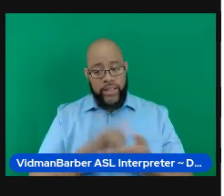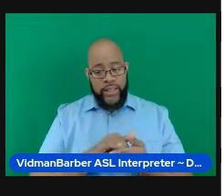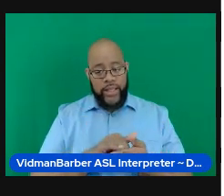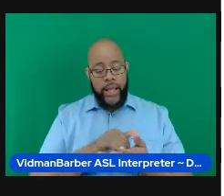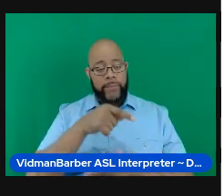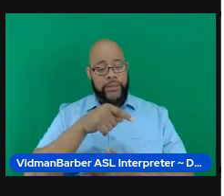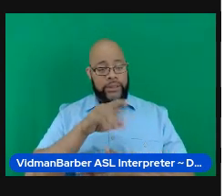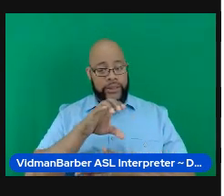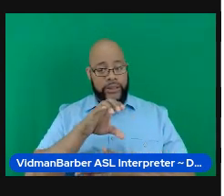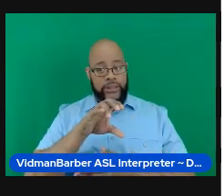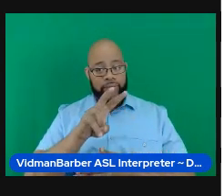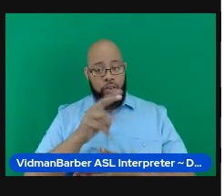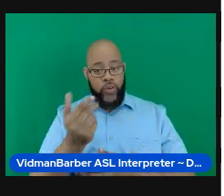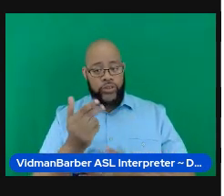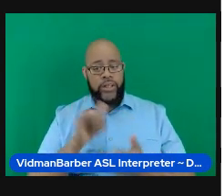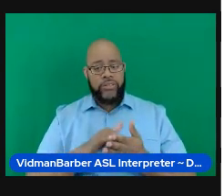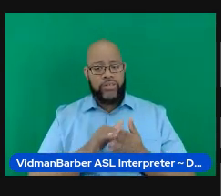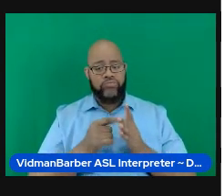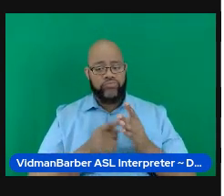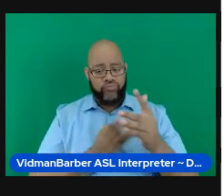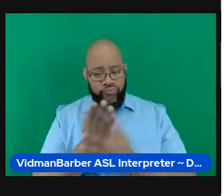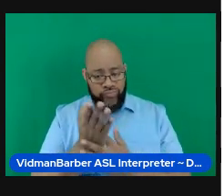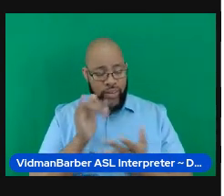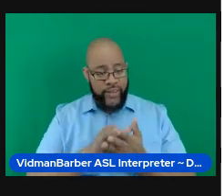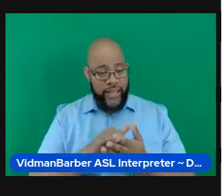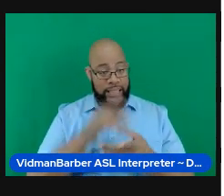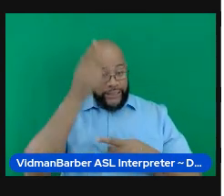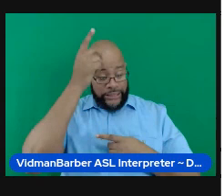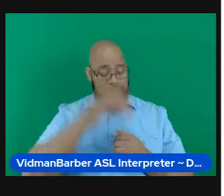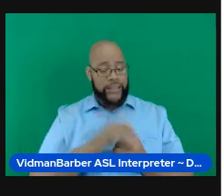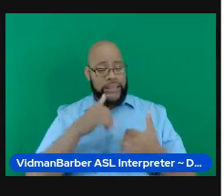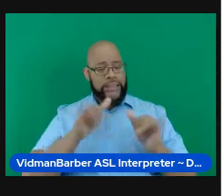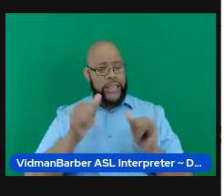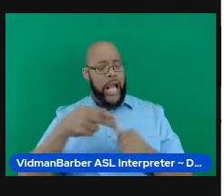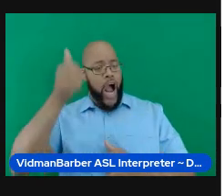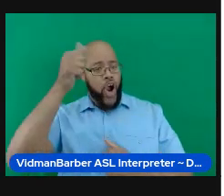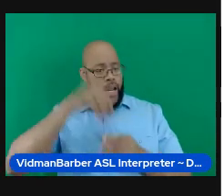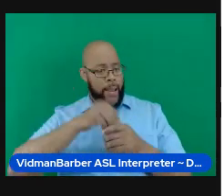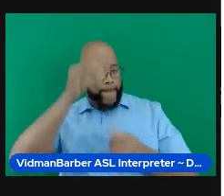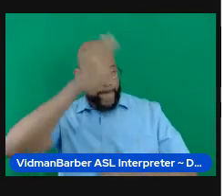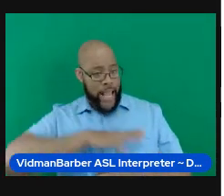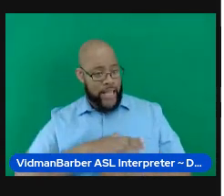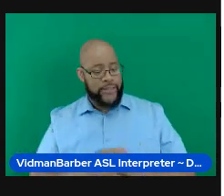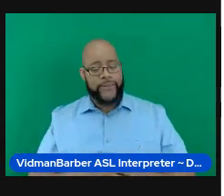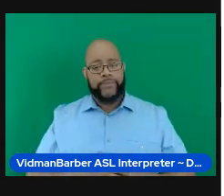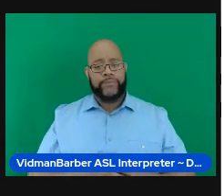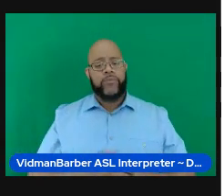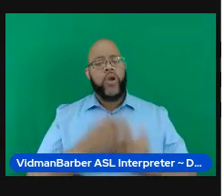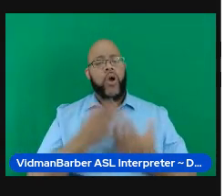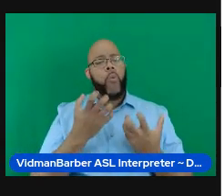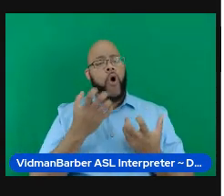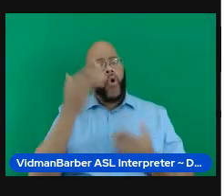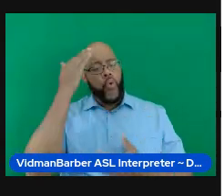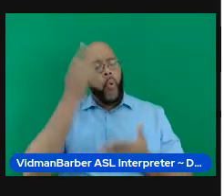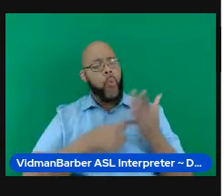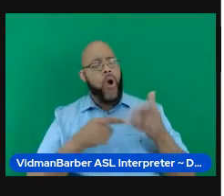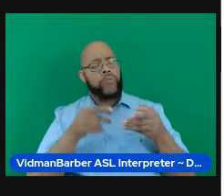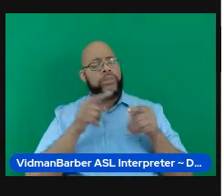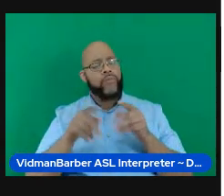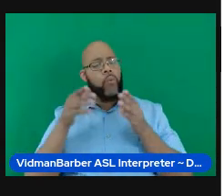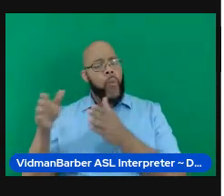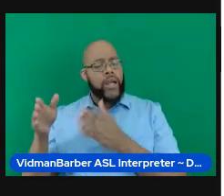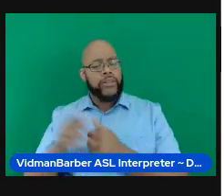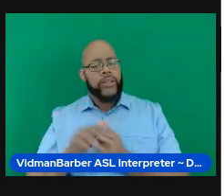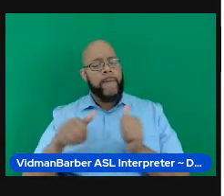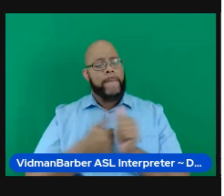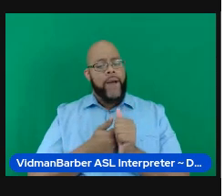PCV13, the incidence of invasive pneumococcal disease is still higher in males. So I wanted to know, what are the mechanisms behind